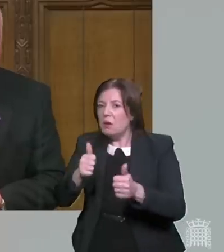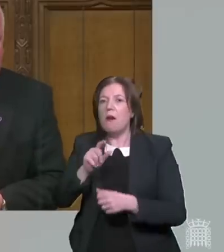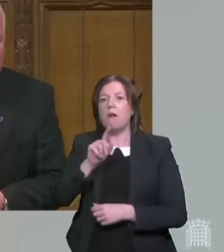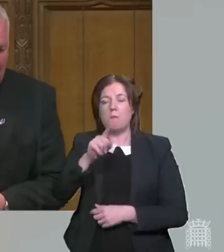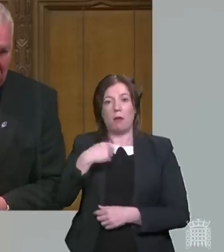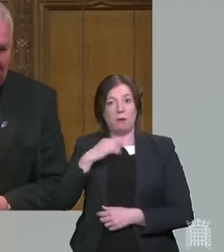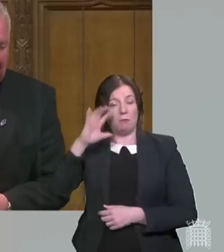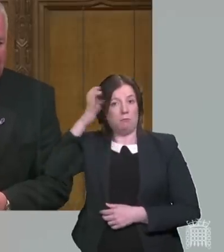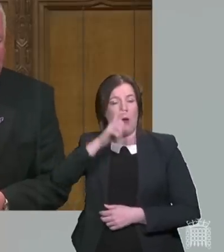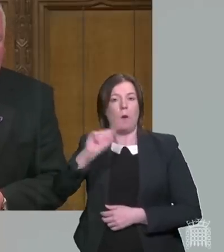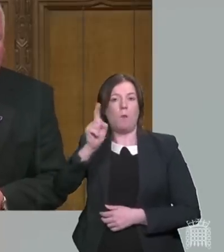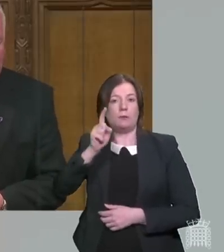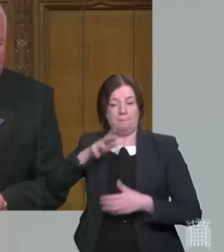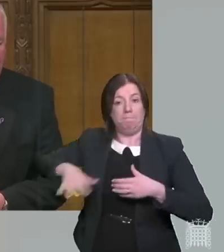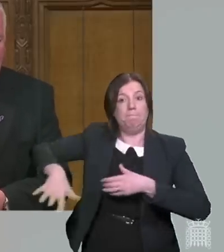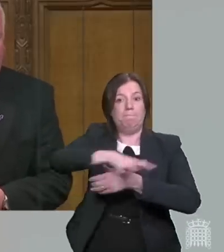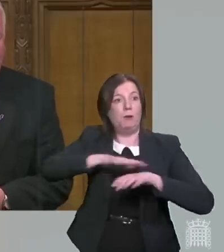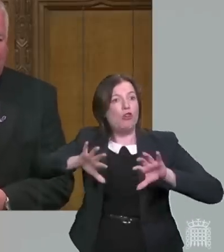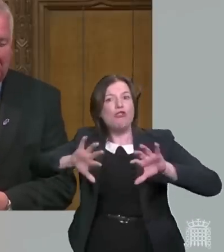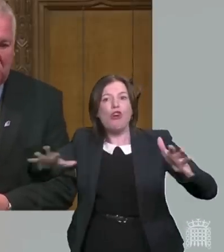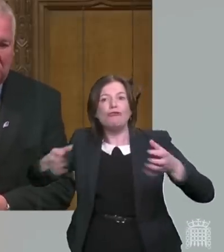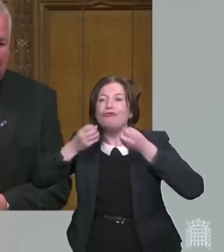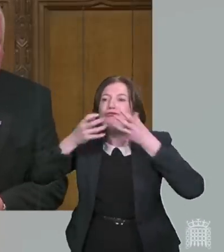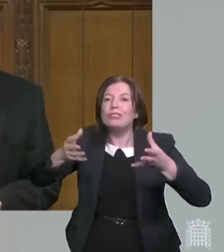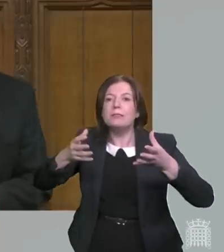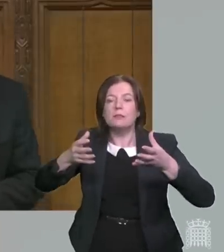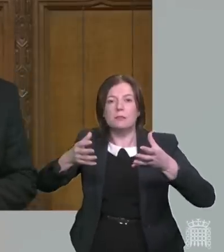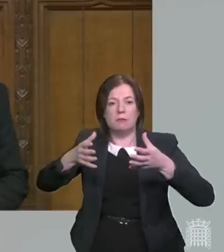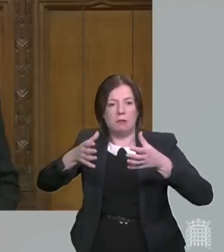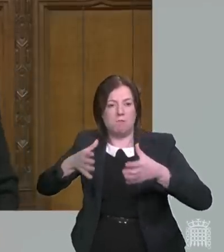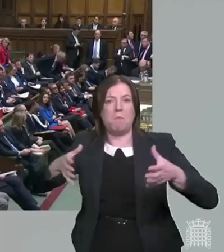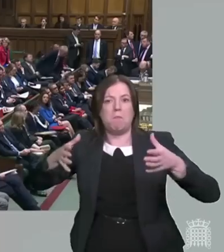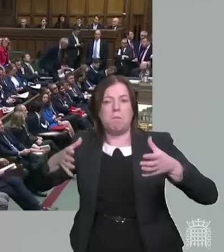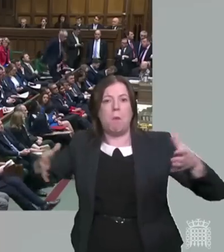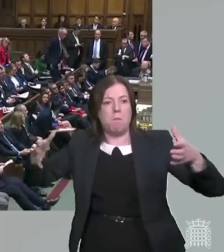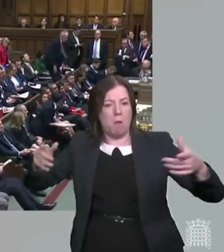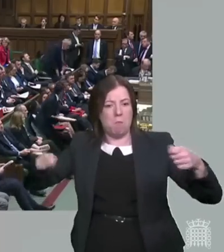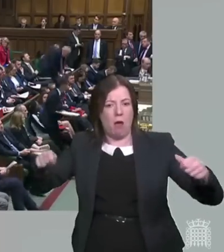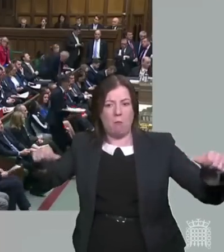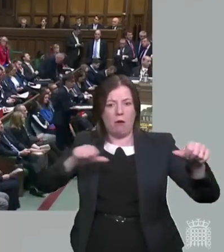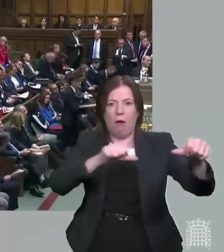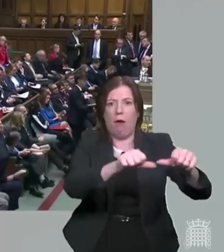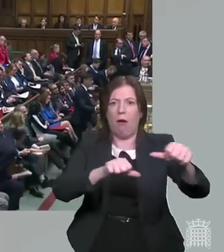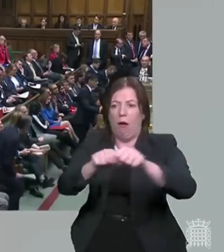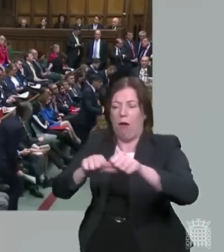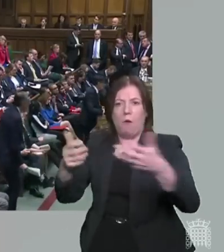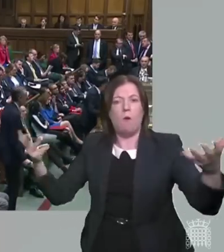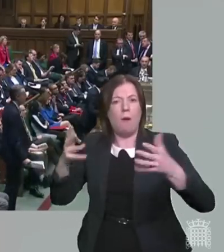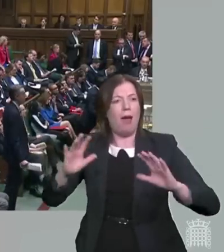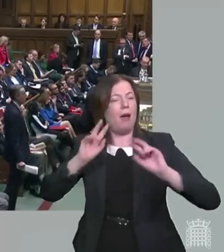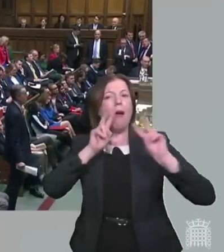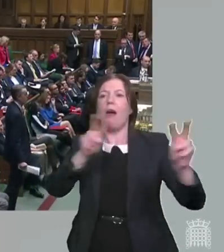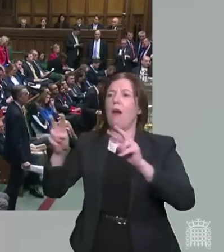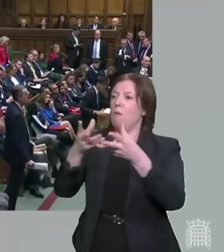Green Belt any more than we have already, and we can protect the children in my constituency? Yeah. Prime Minister. Well,